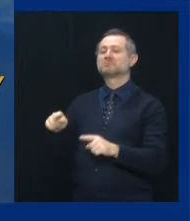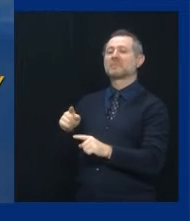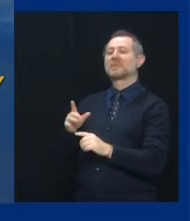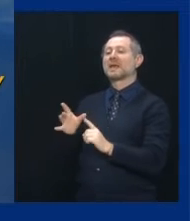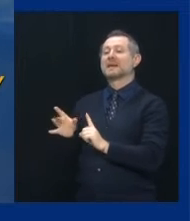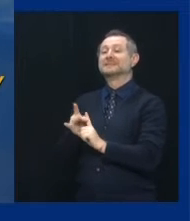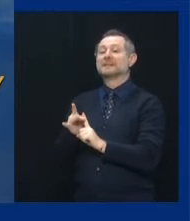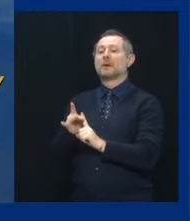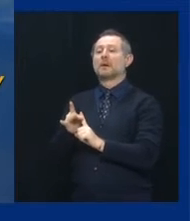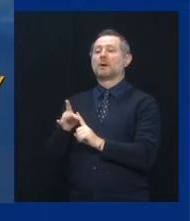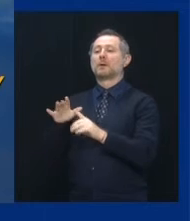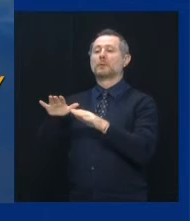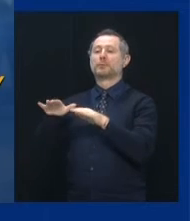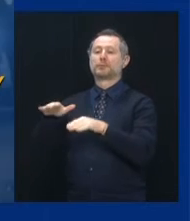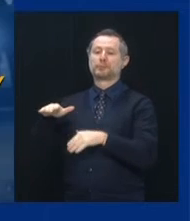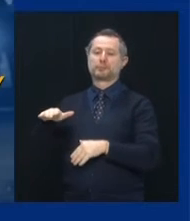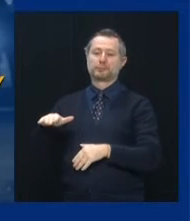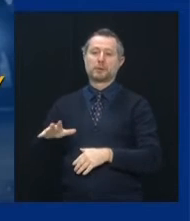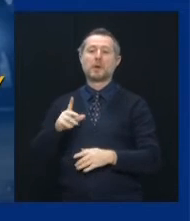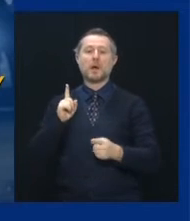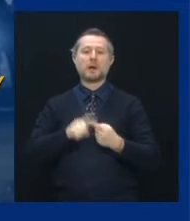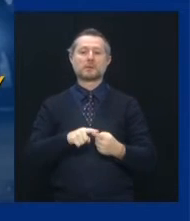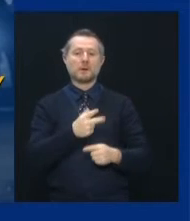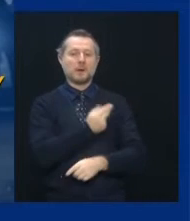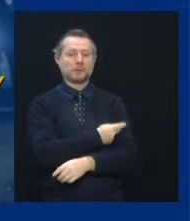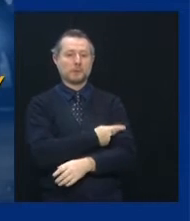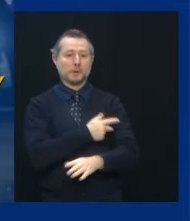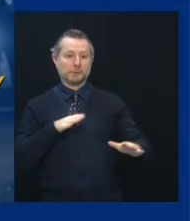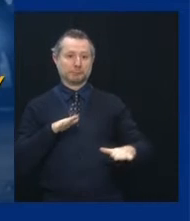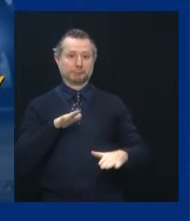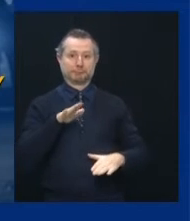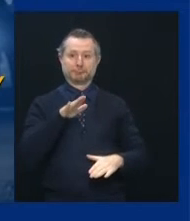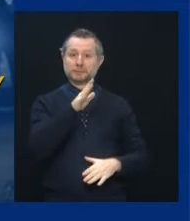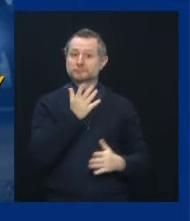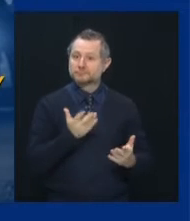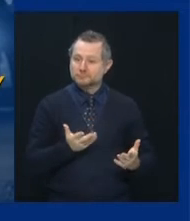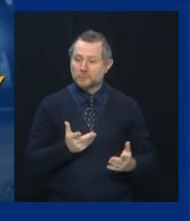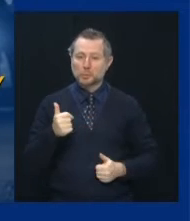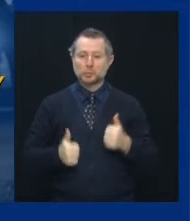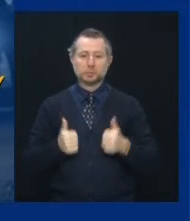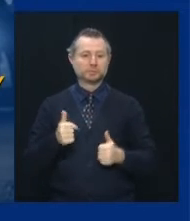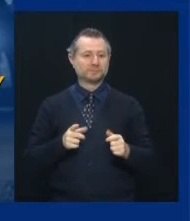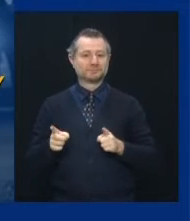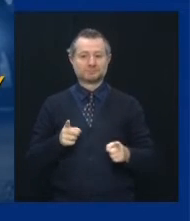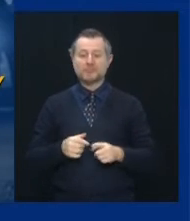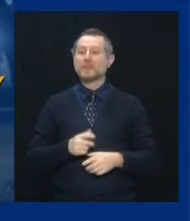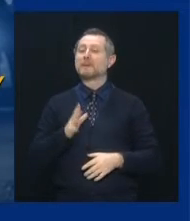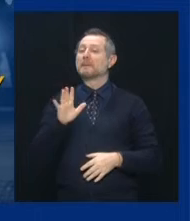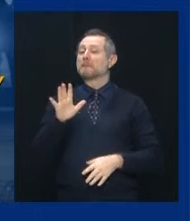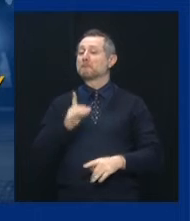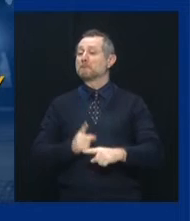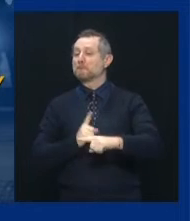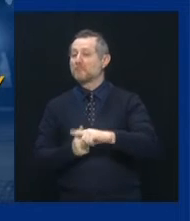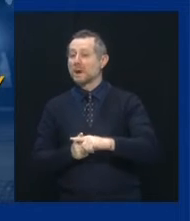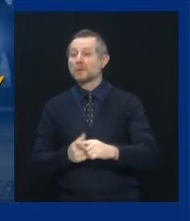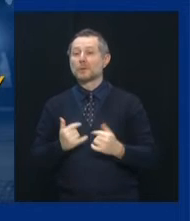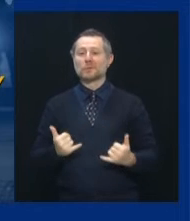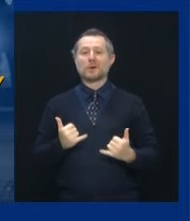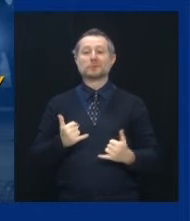can kick in? That's what this is all about. You add to that the UK